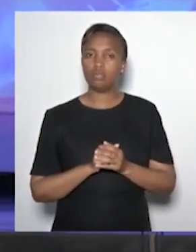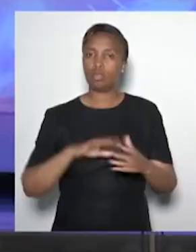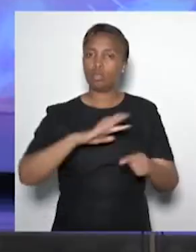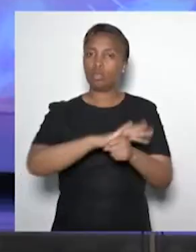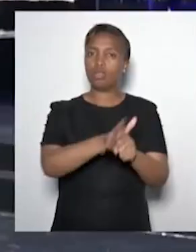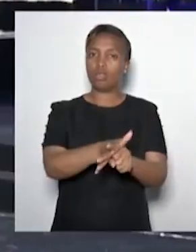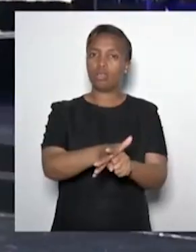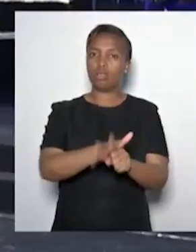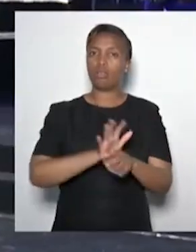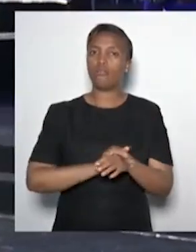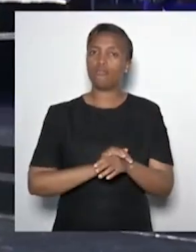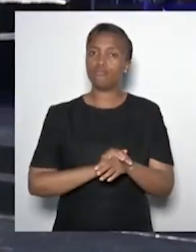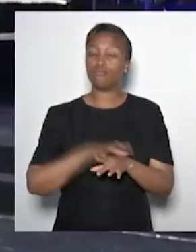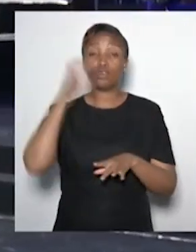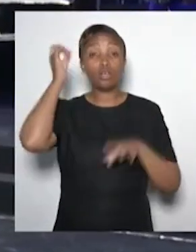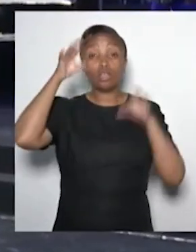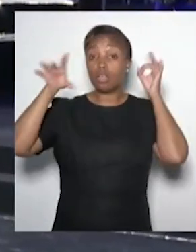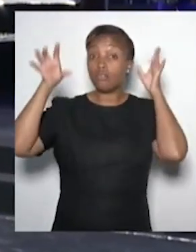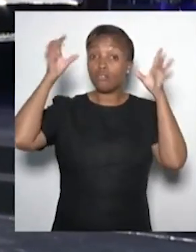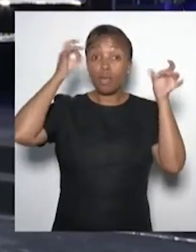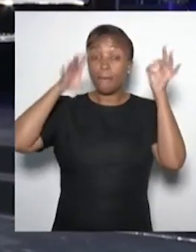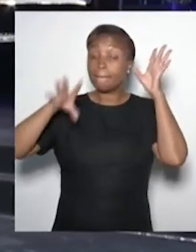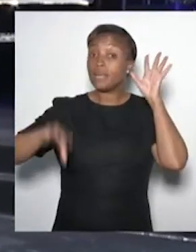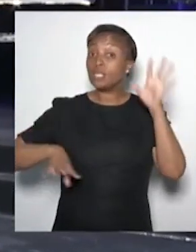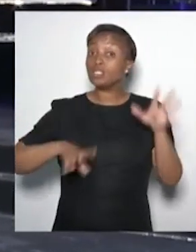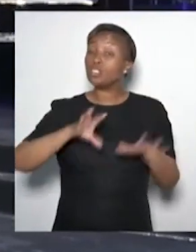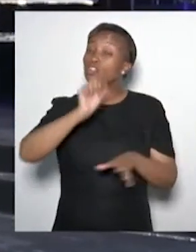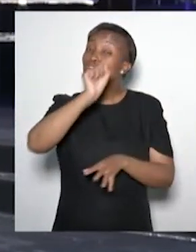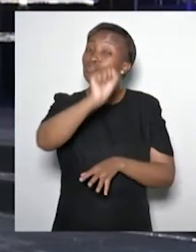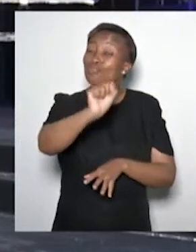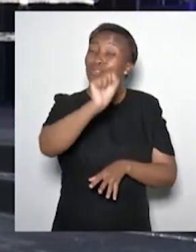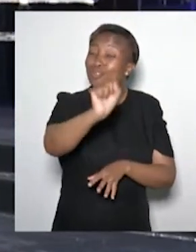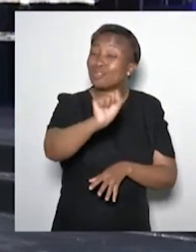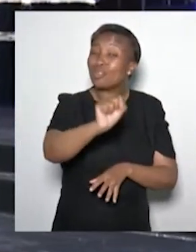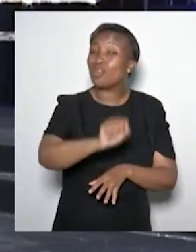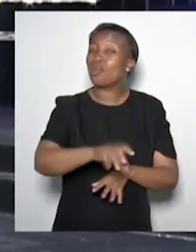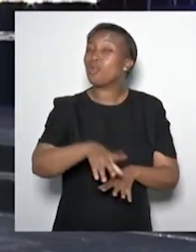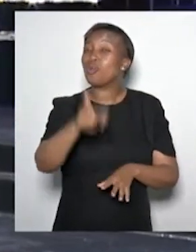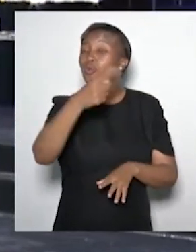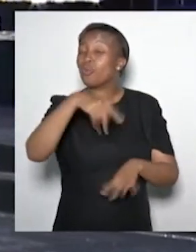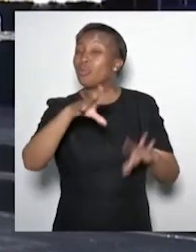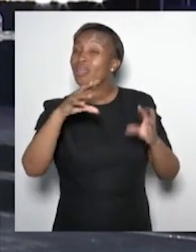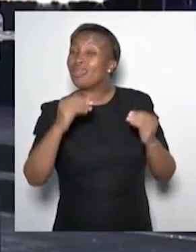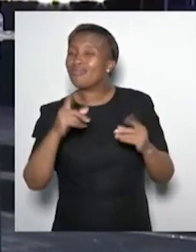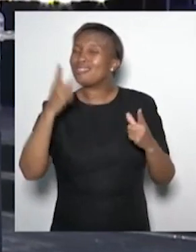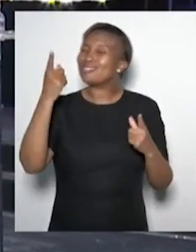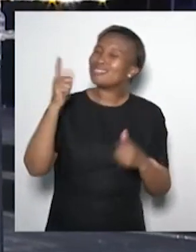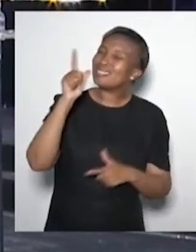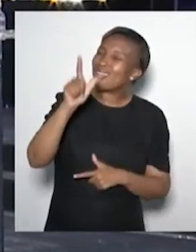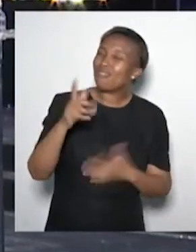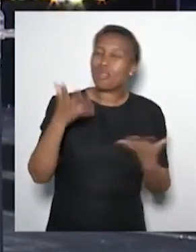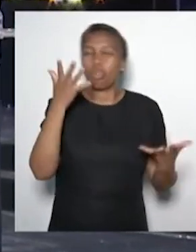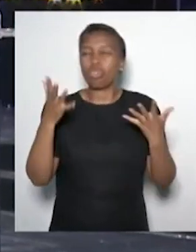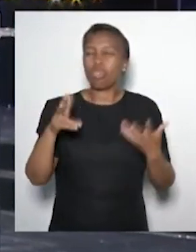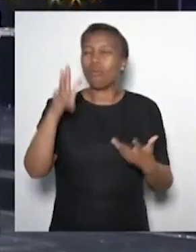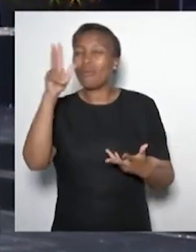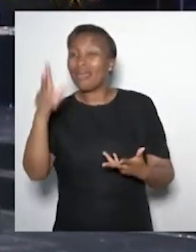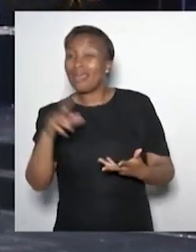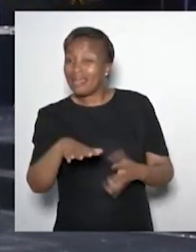Corona. For your information, we have had 7 or 8 other coronas